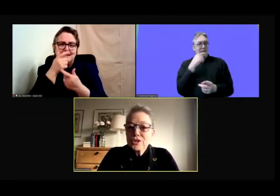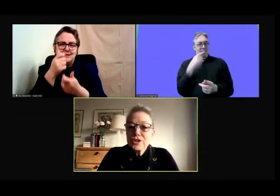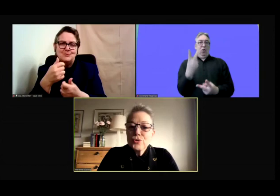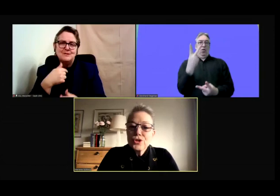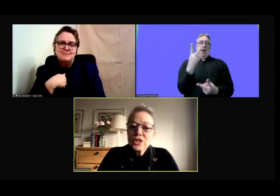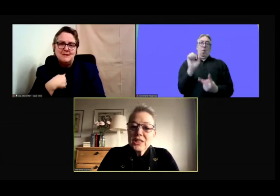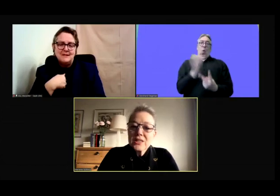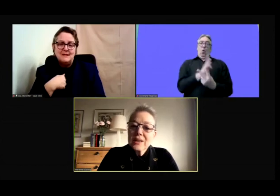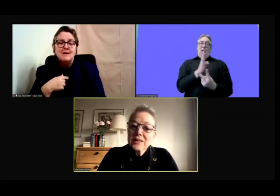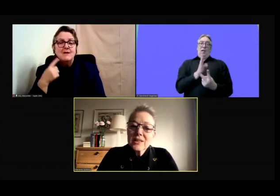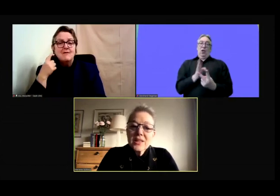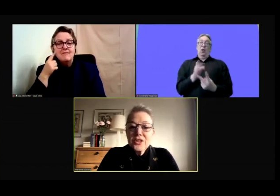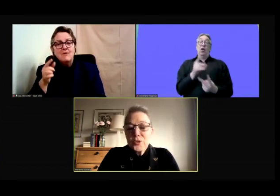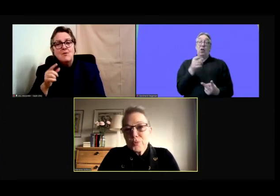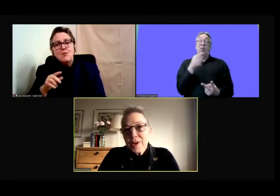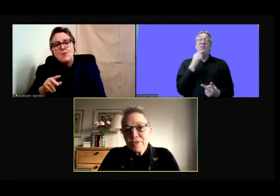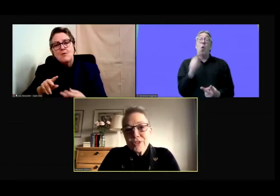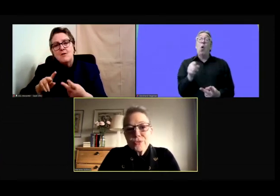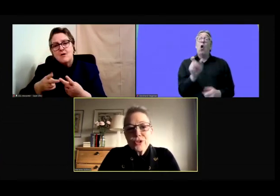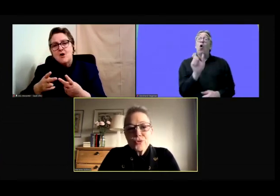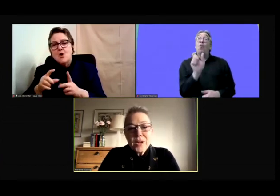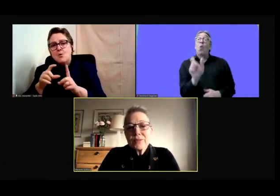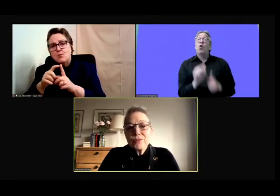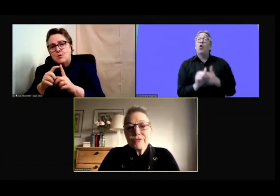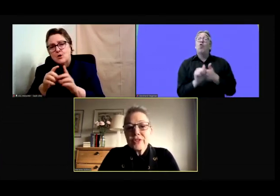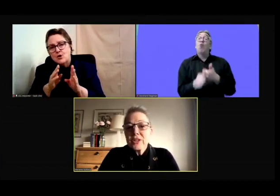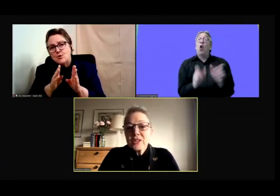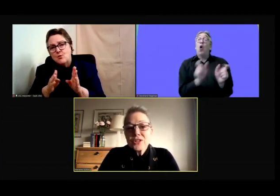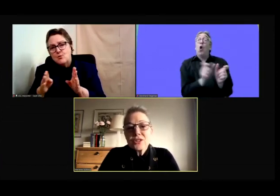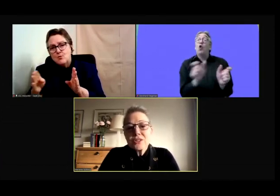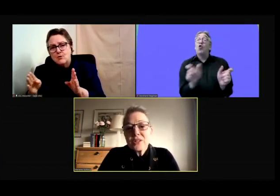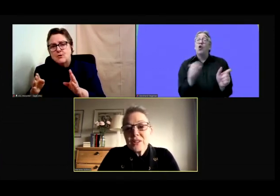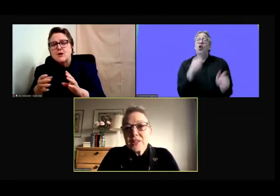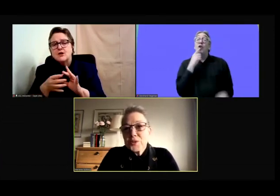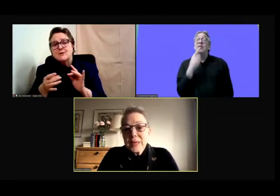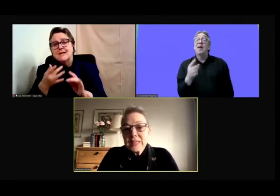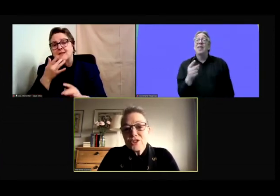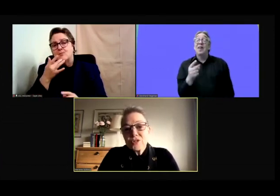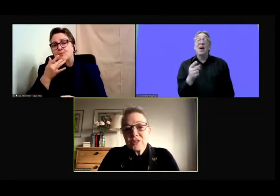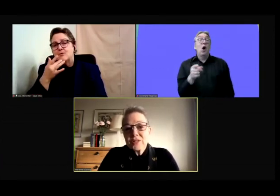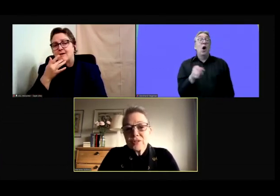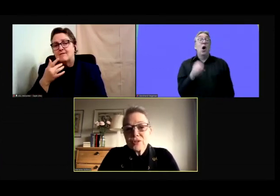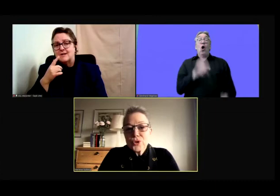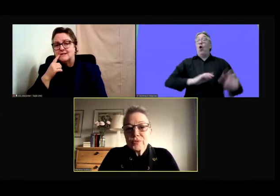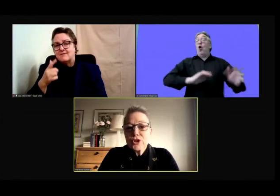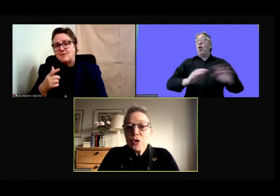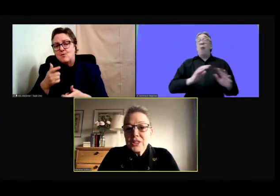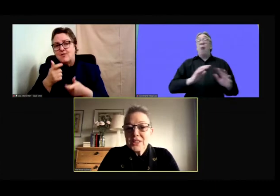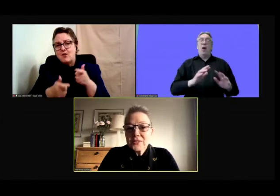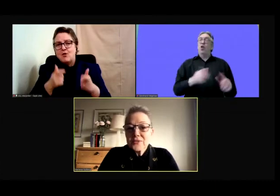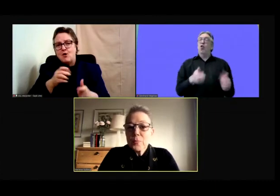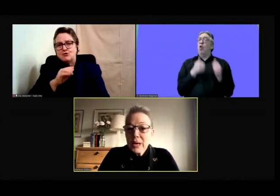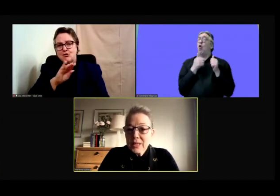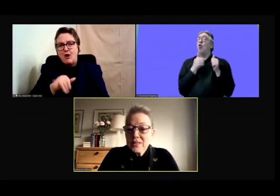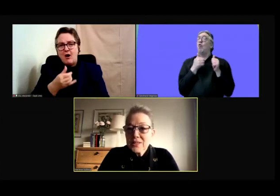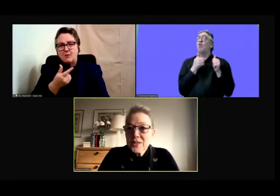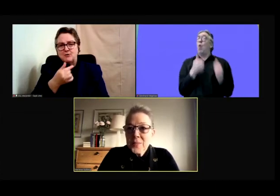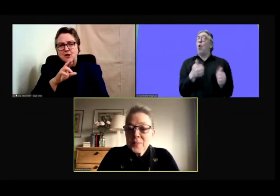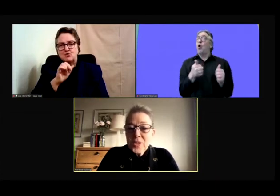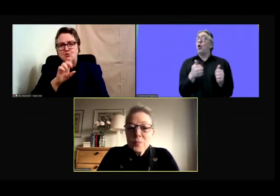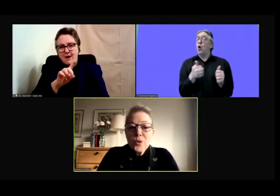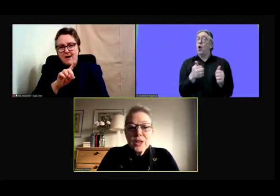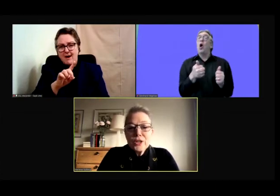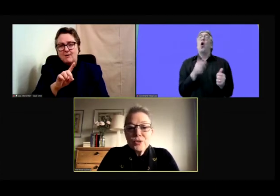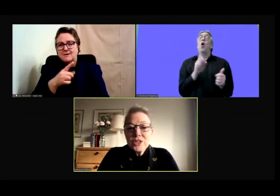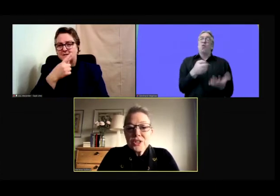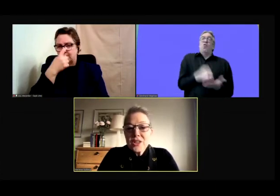of word order, you suggest that the preference for ground first is based on a sort of a cognitive